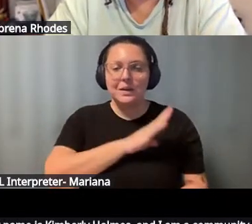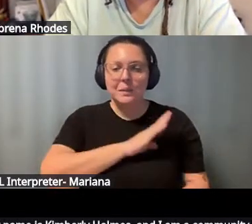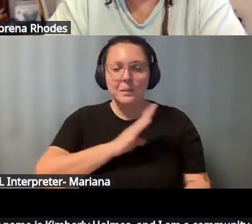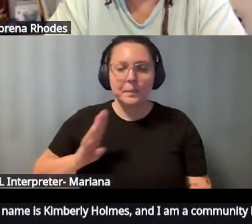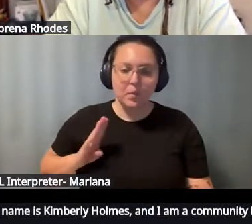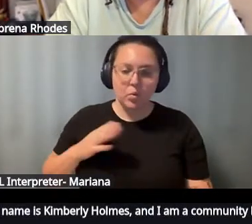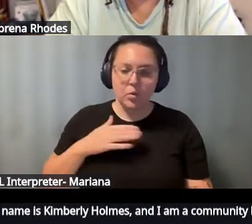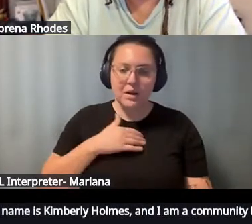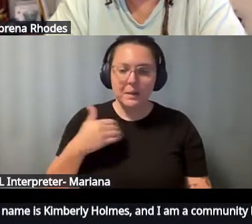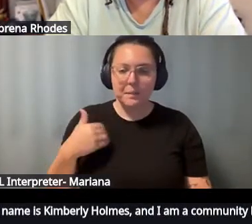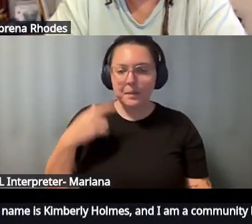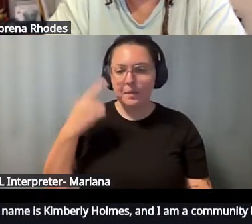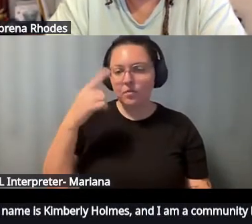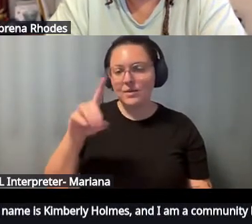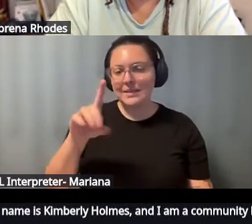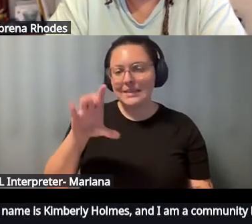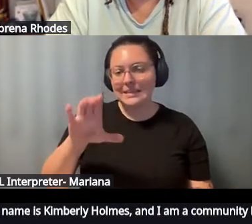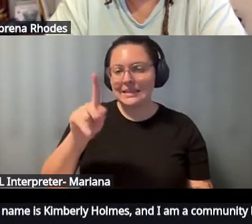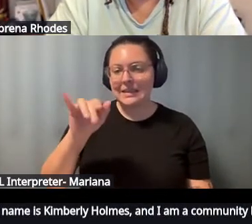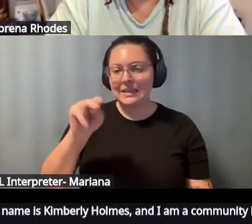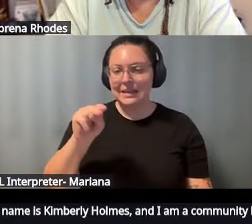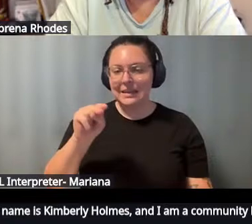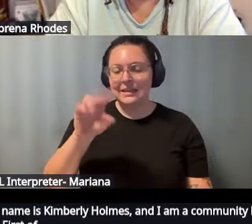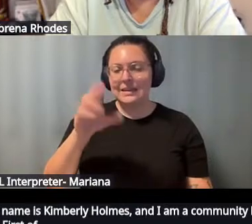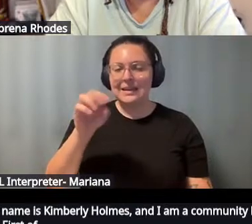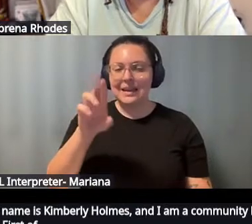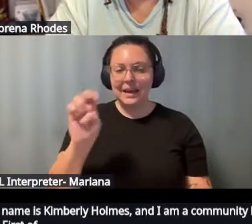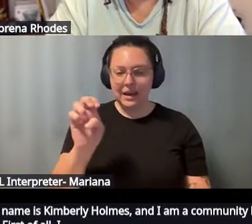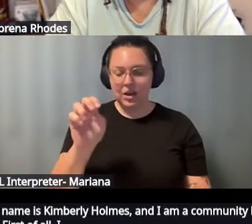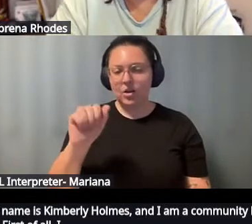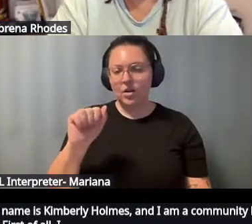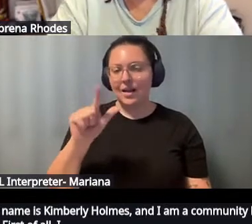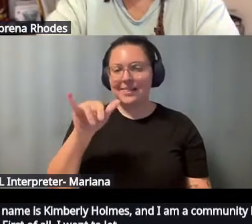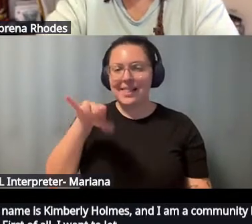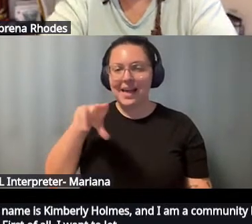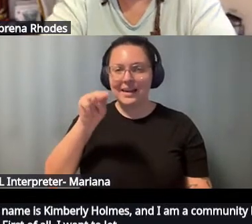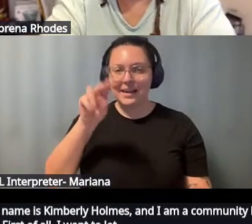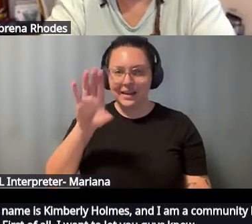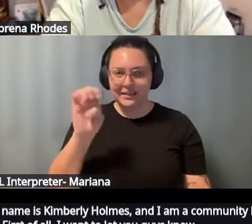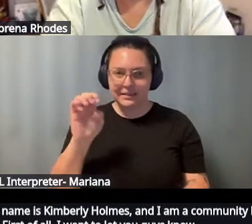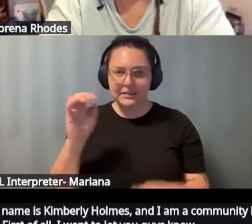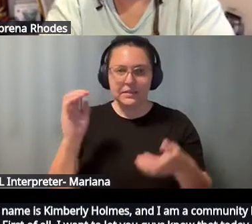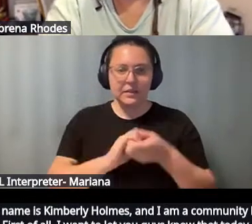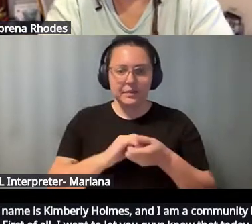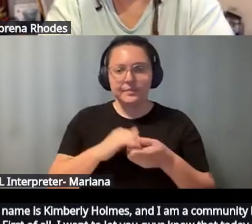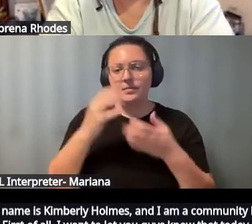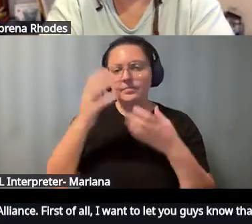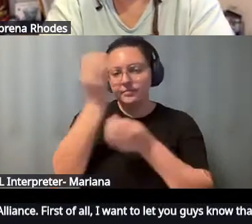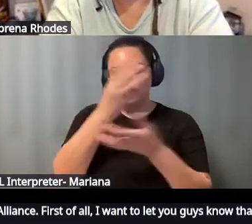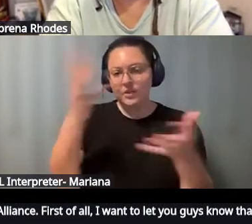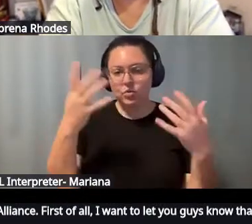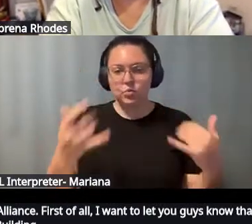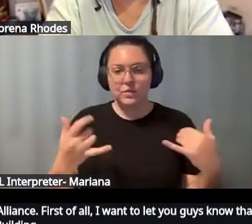Care Alliance. First of all, I want to let you guys know that today at the Wilson Building,